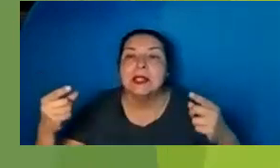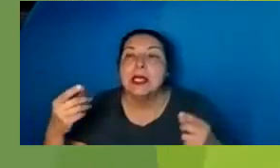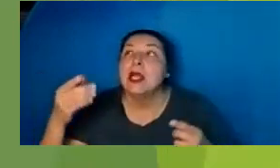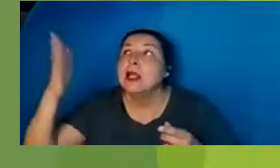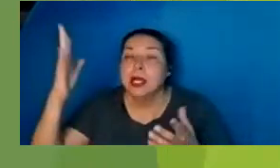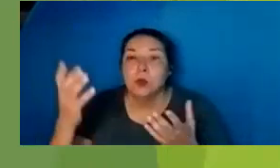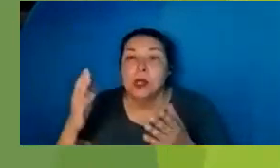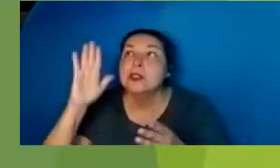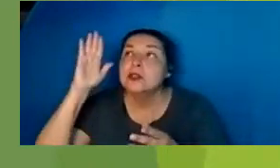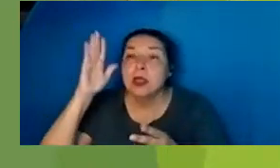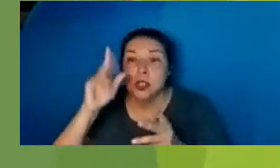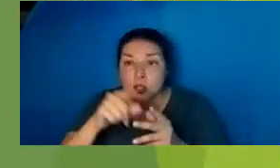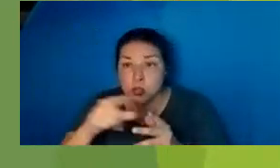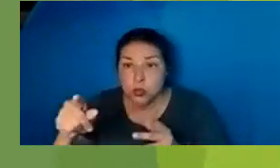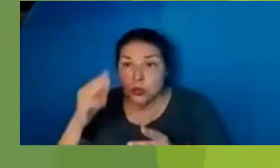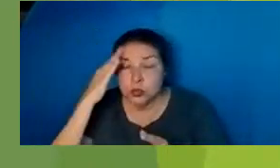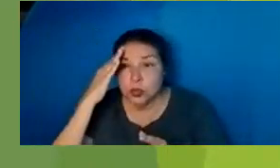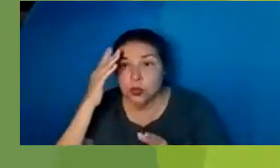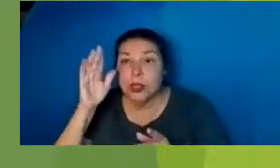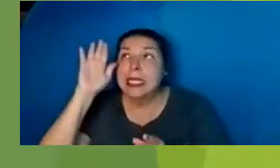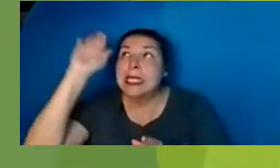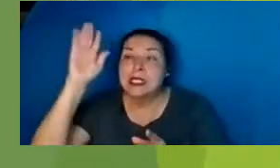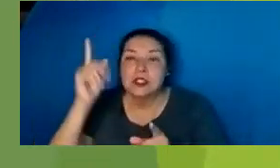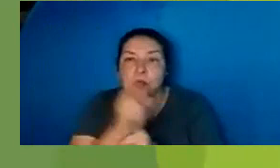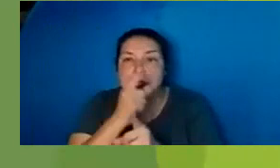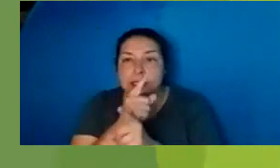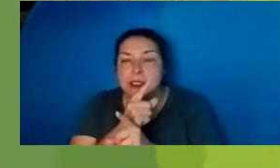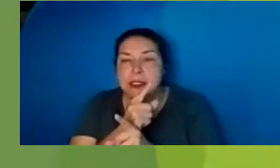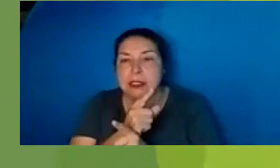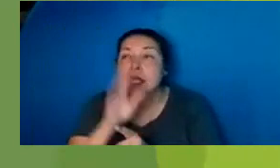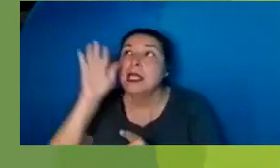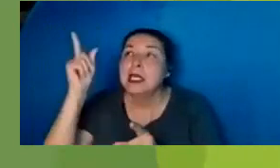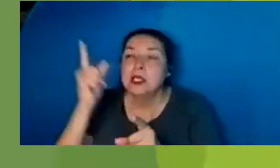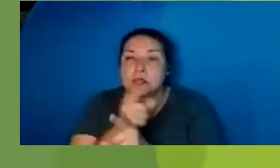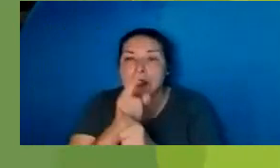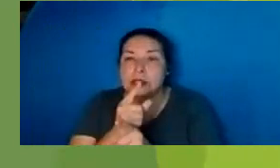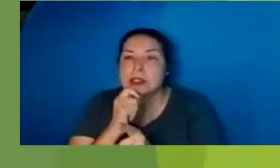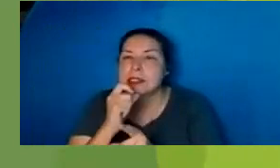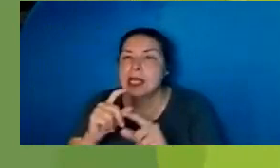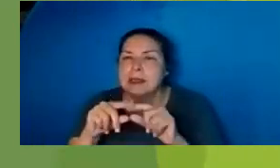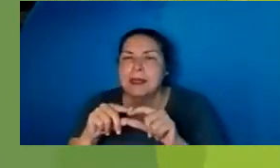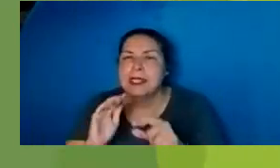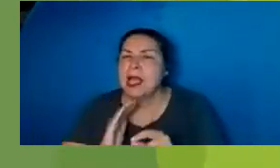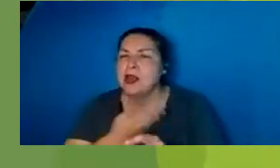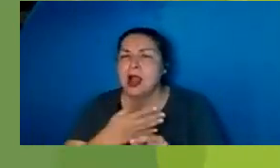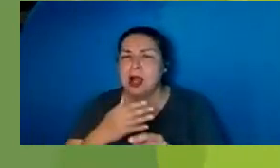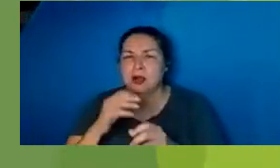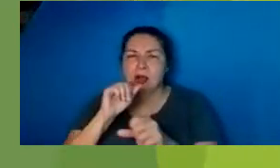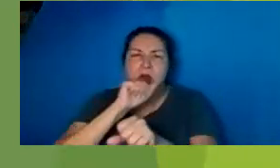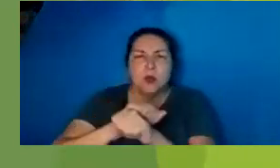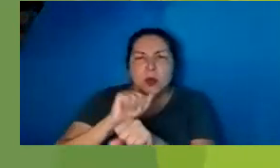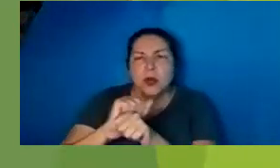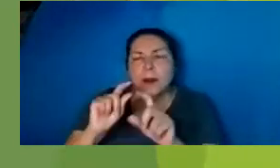righteousness known to you and to me. His righteousness is based not on our performance, but on the